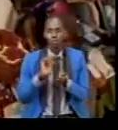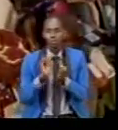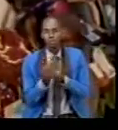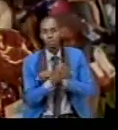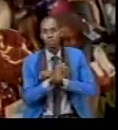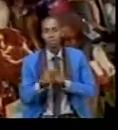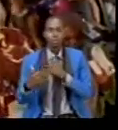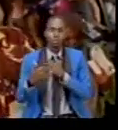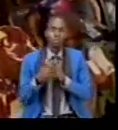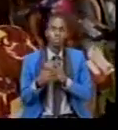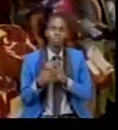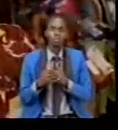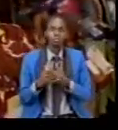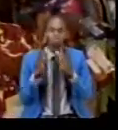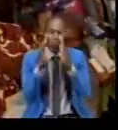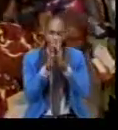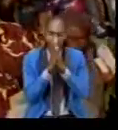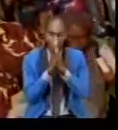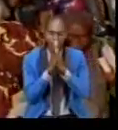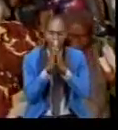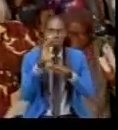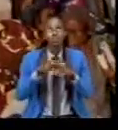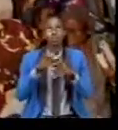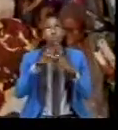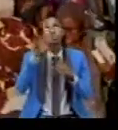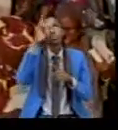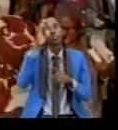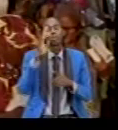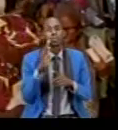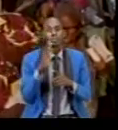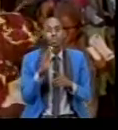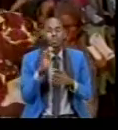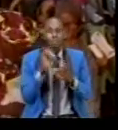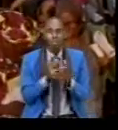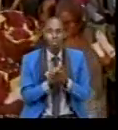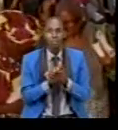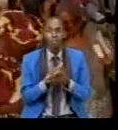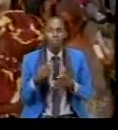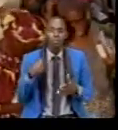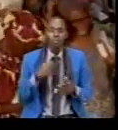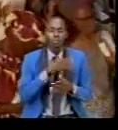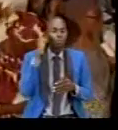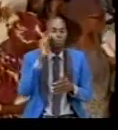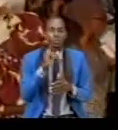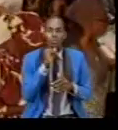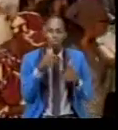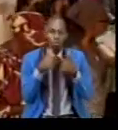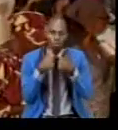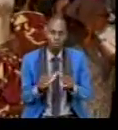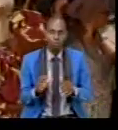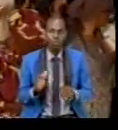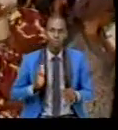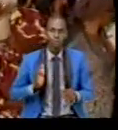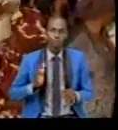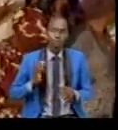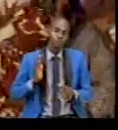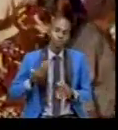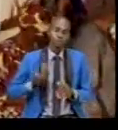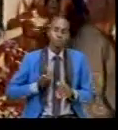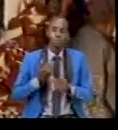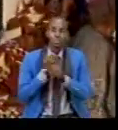back. Lift up prayer unto God. We will not lose souls from this